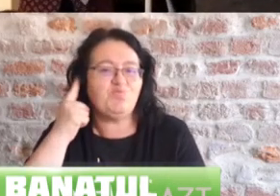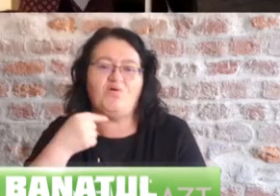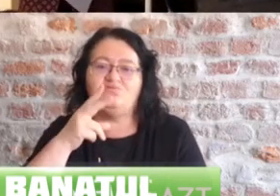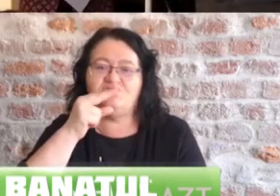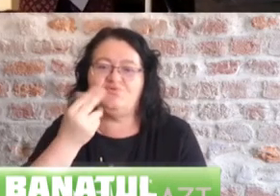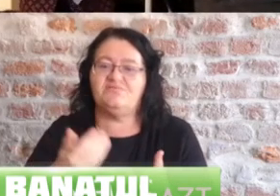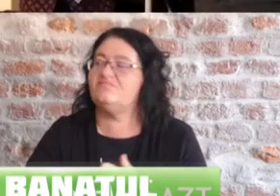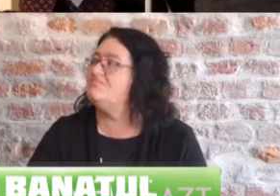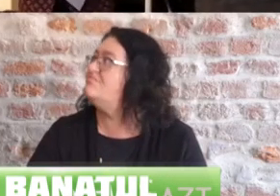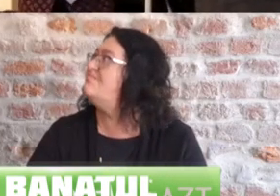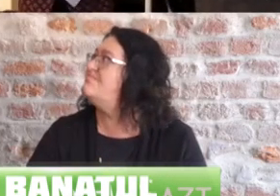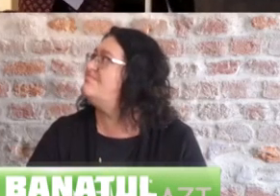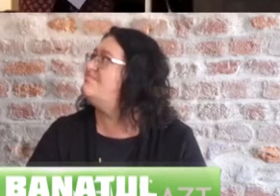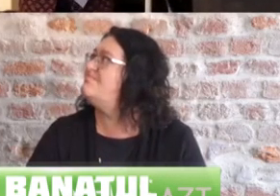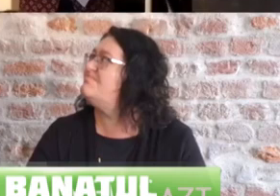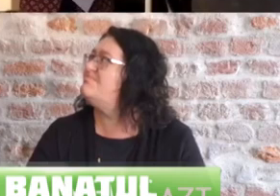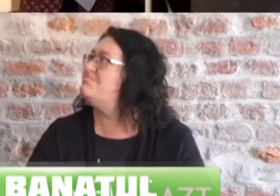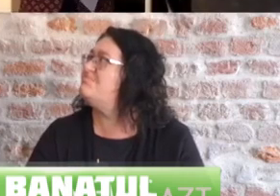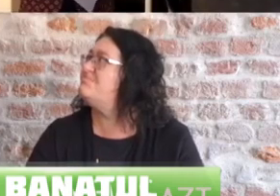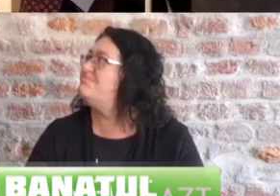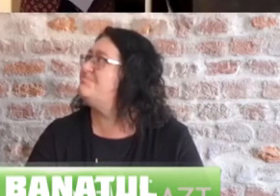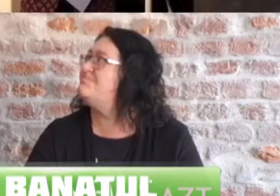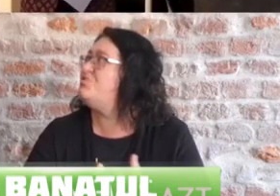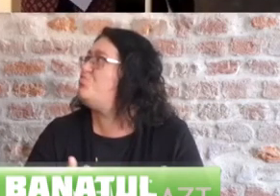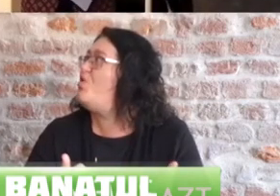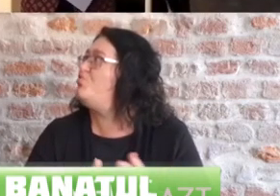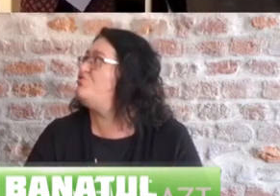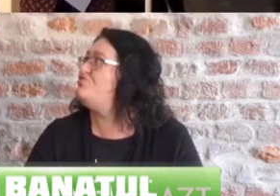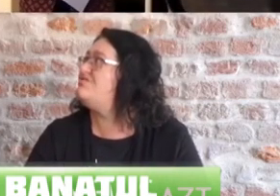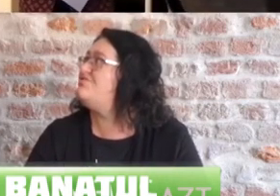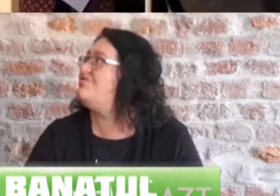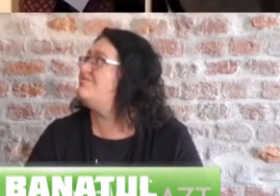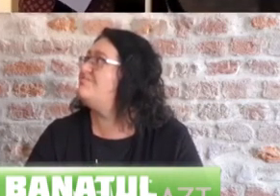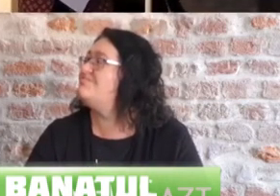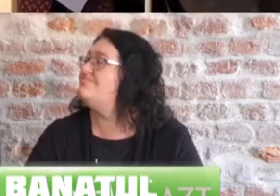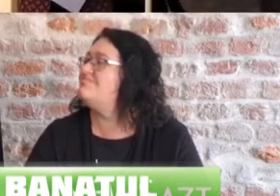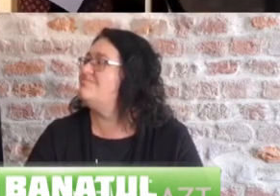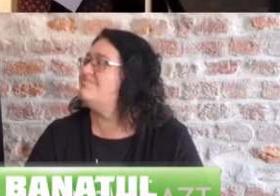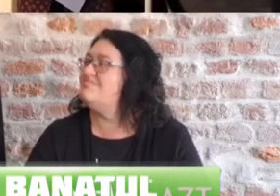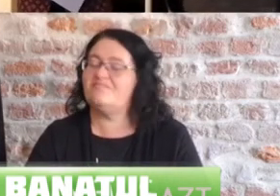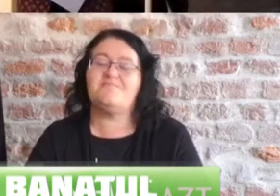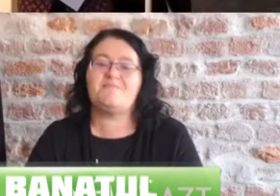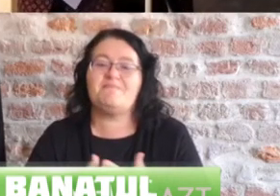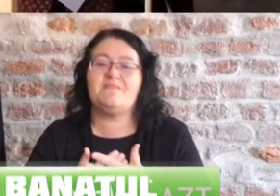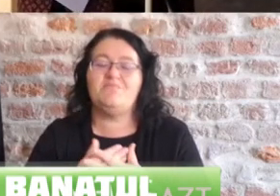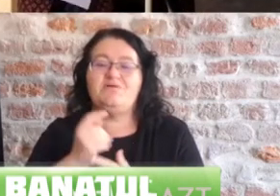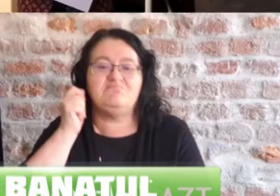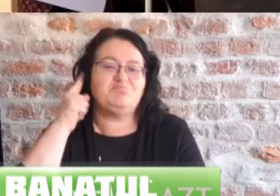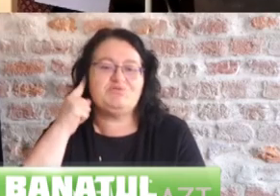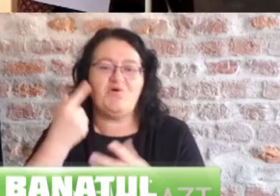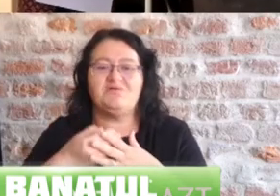really worked in one incredible way. So really many compliments for the organization, which has